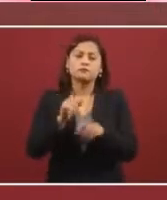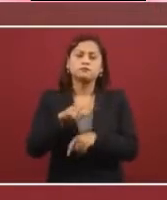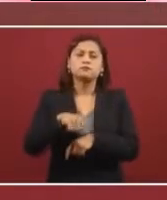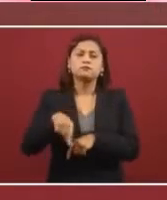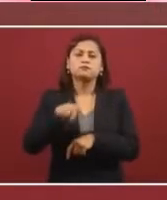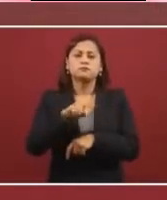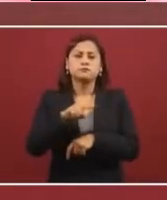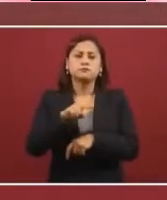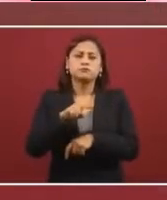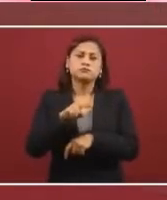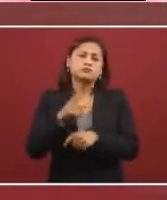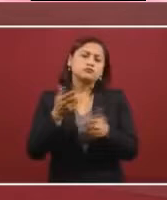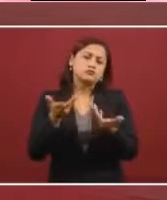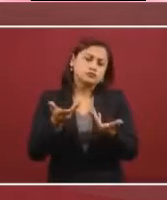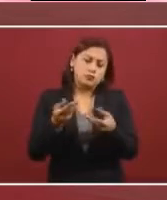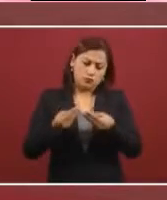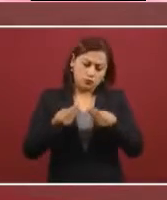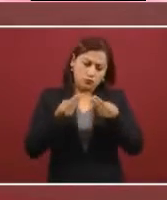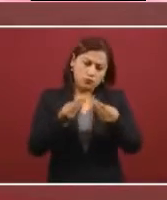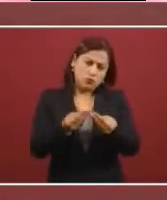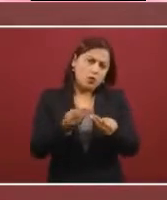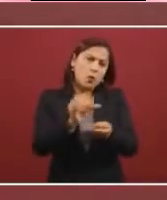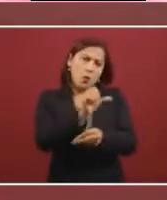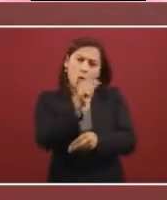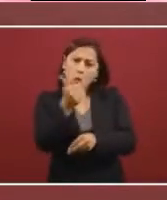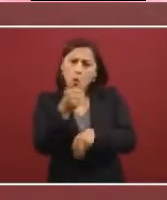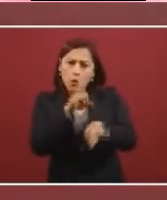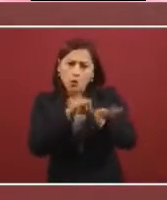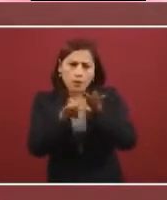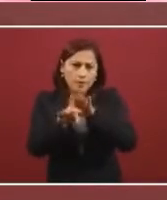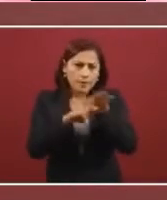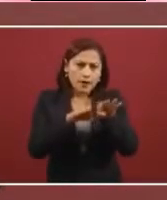they'll have other occupations.